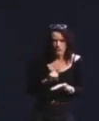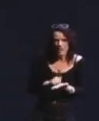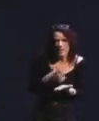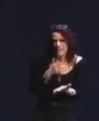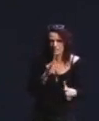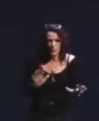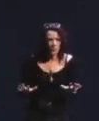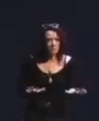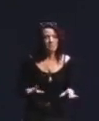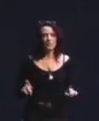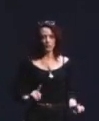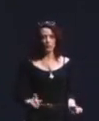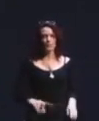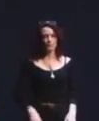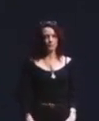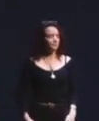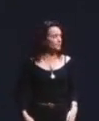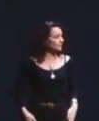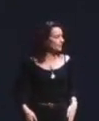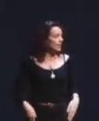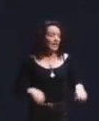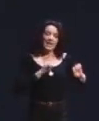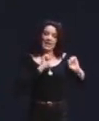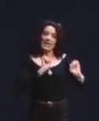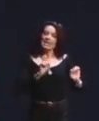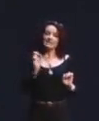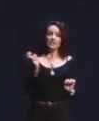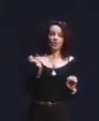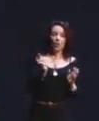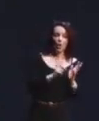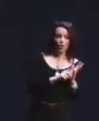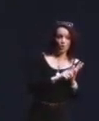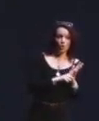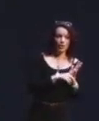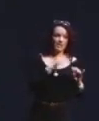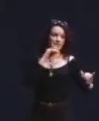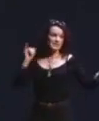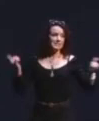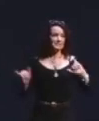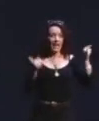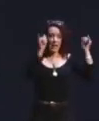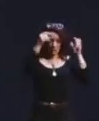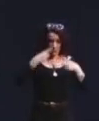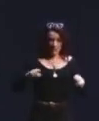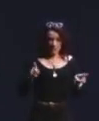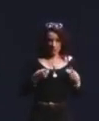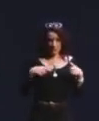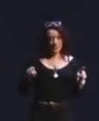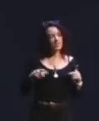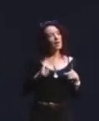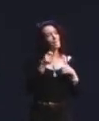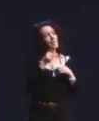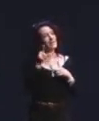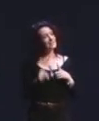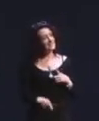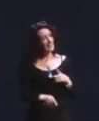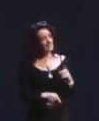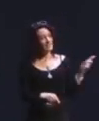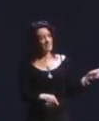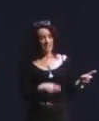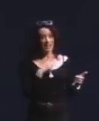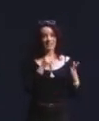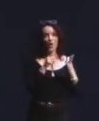wrong places. His uncle, however, is a celebrated musician in Pakistan. He has the equivalent of an